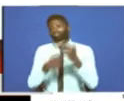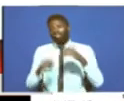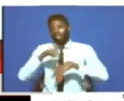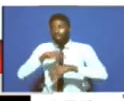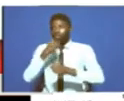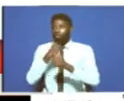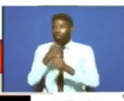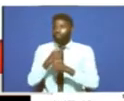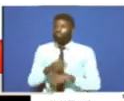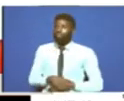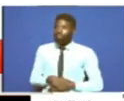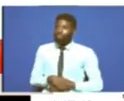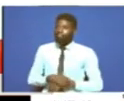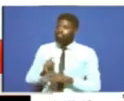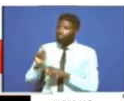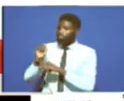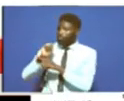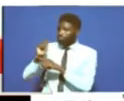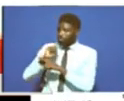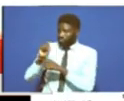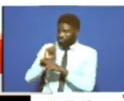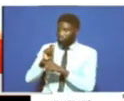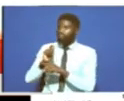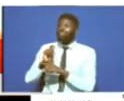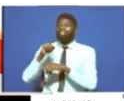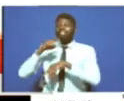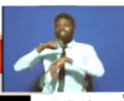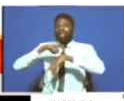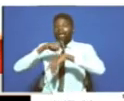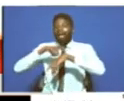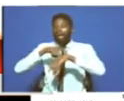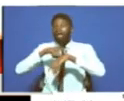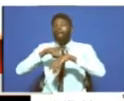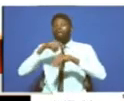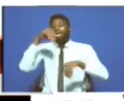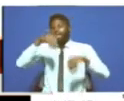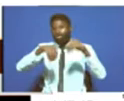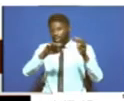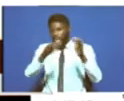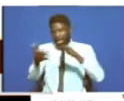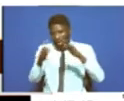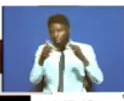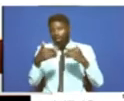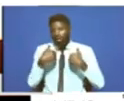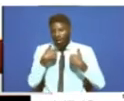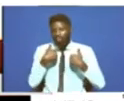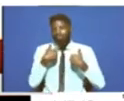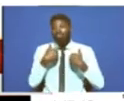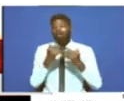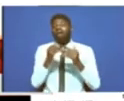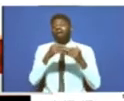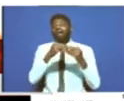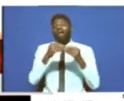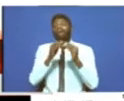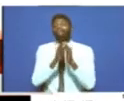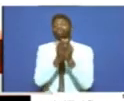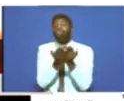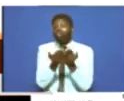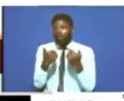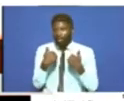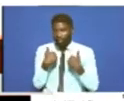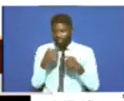of covering elections. So there's a guidebook for election coverage reporting, and there are some